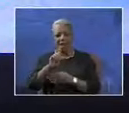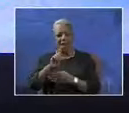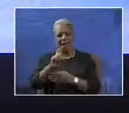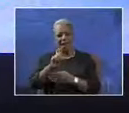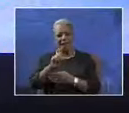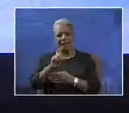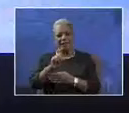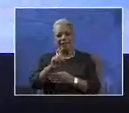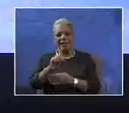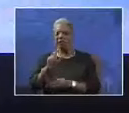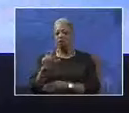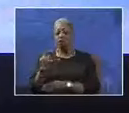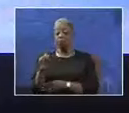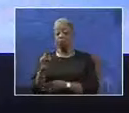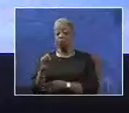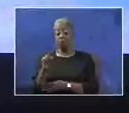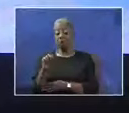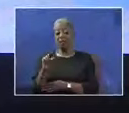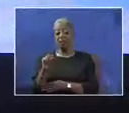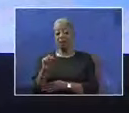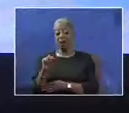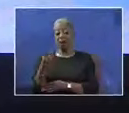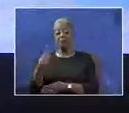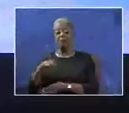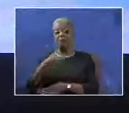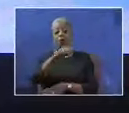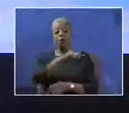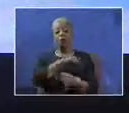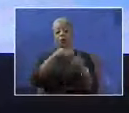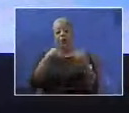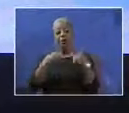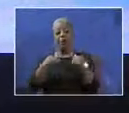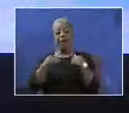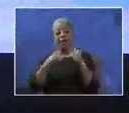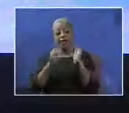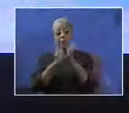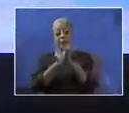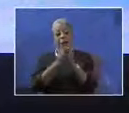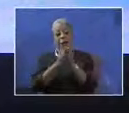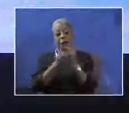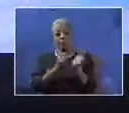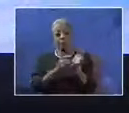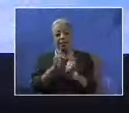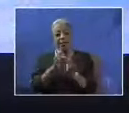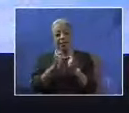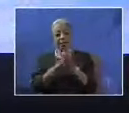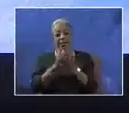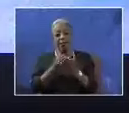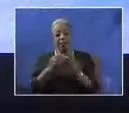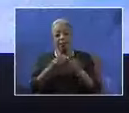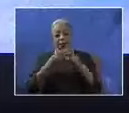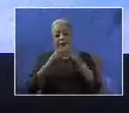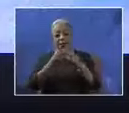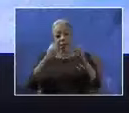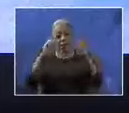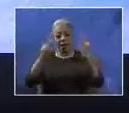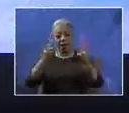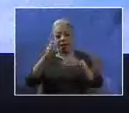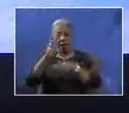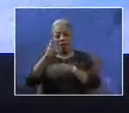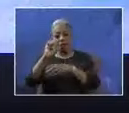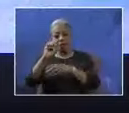God, because we have a book in the Bible named Census. Did you know there's a book in the Bible named